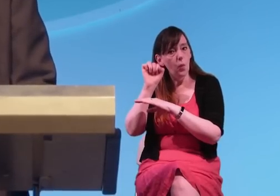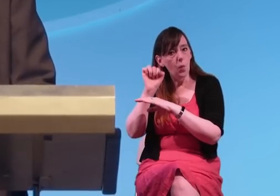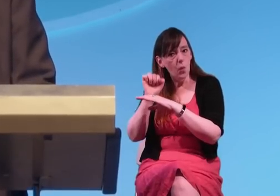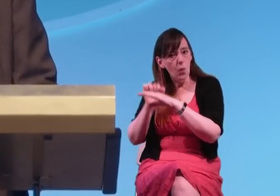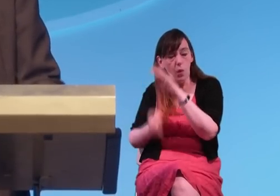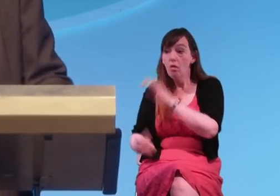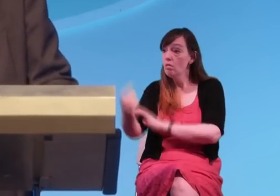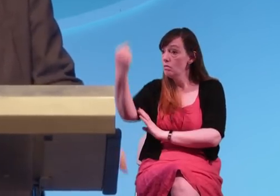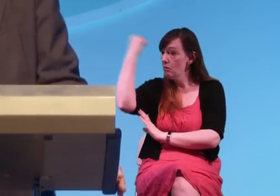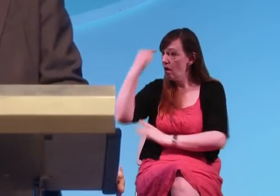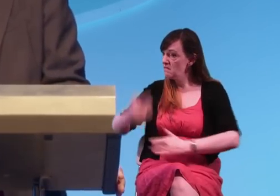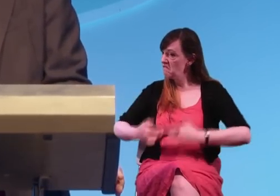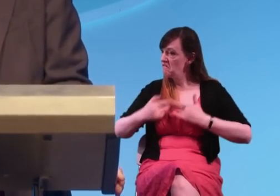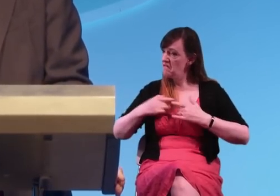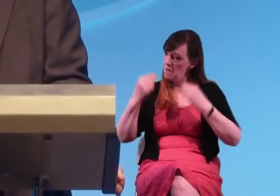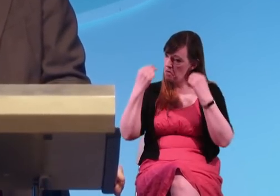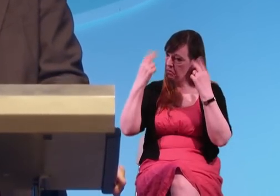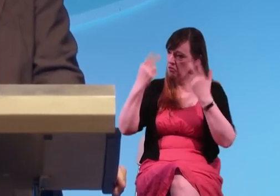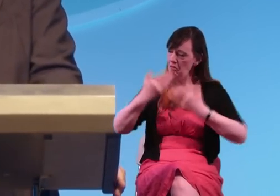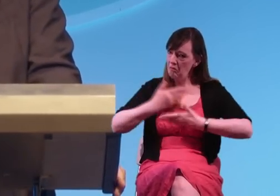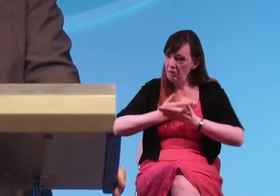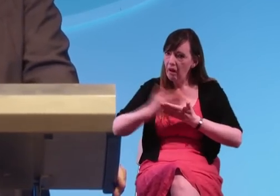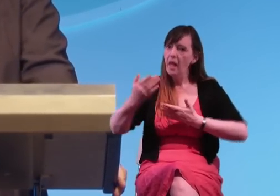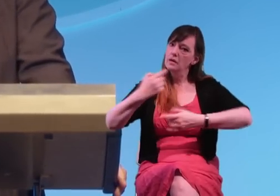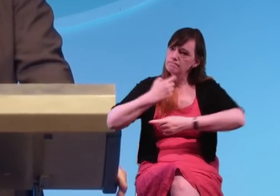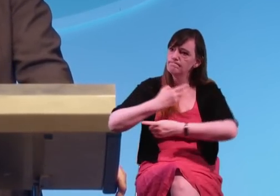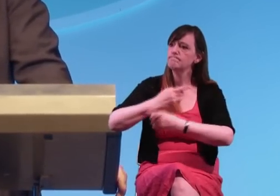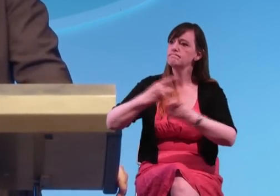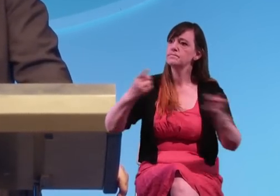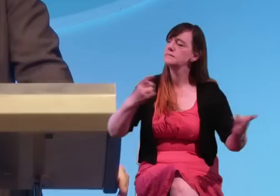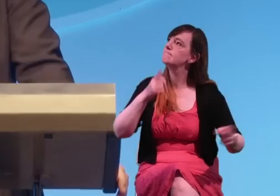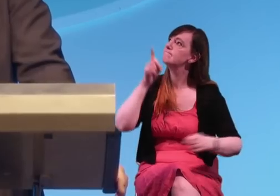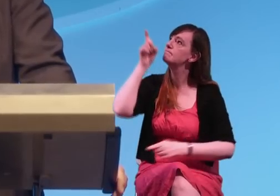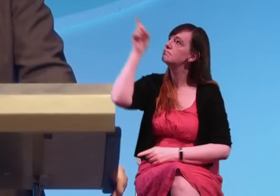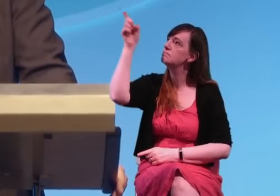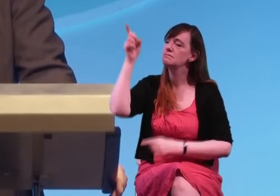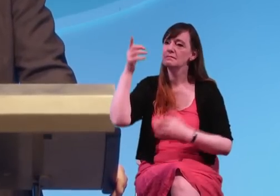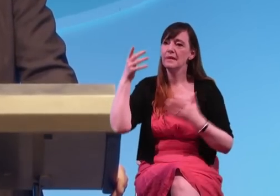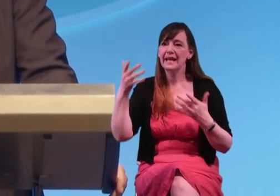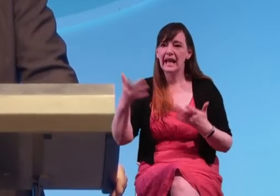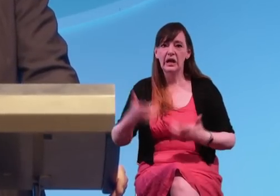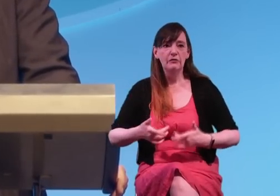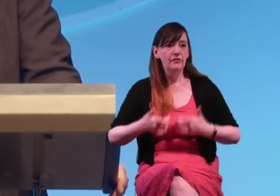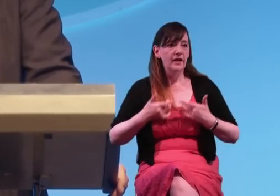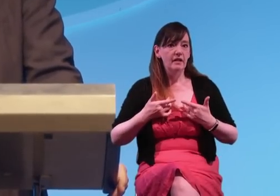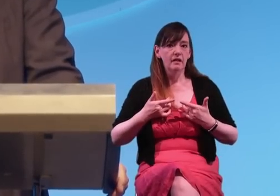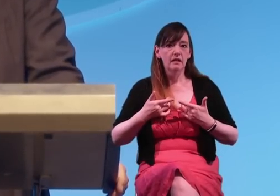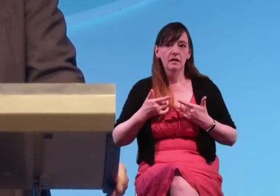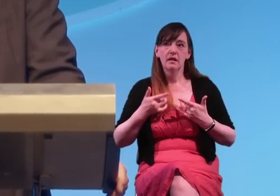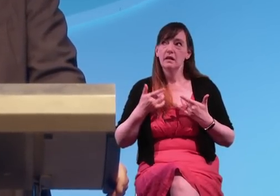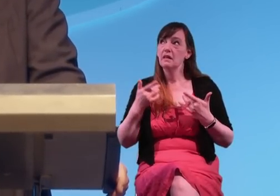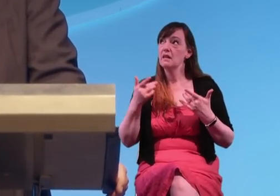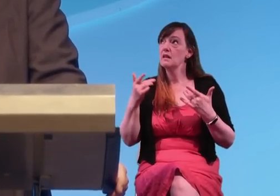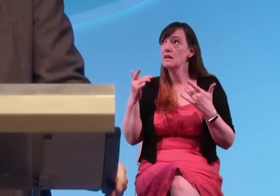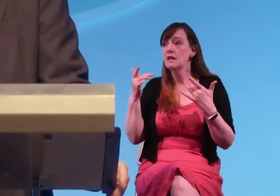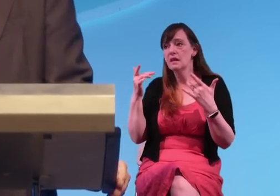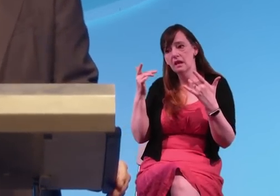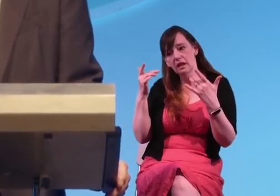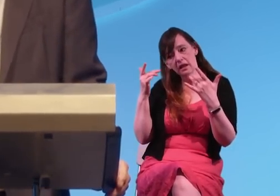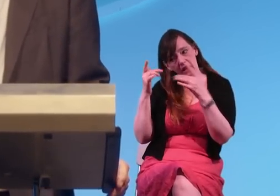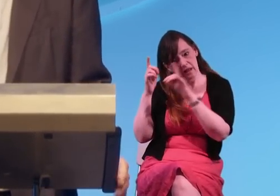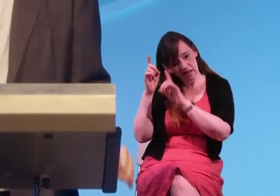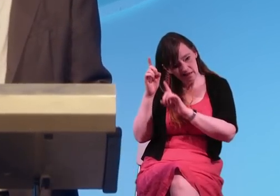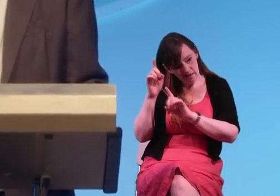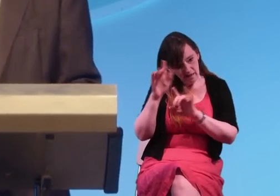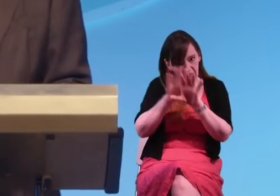candidly, very clear in the proclamation, but suddenly they've become hopelessly vague. Now, of course,